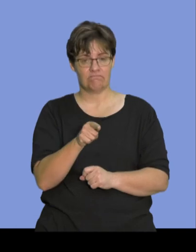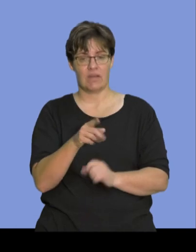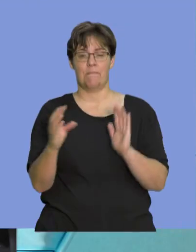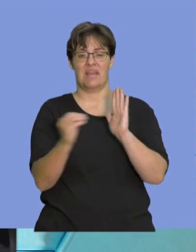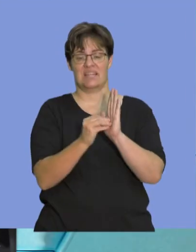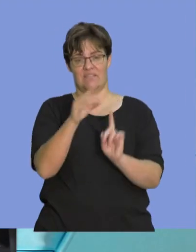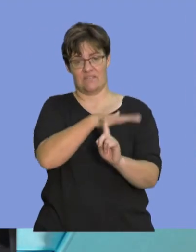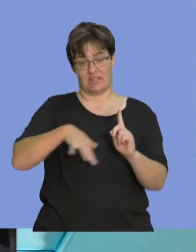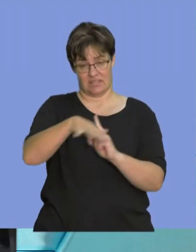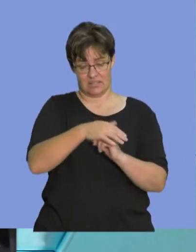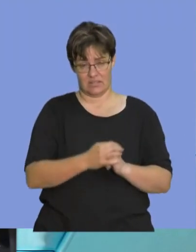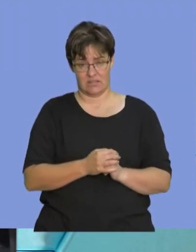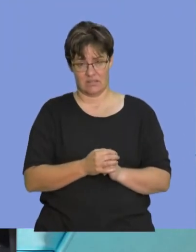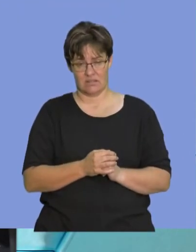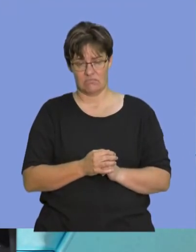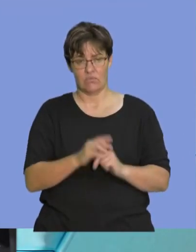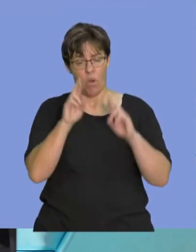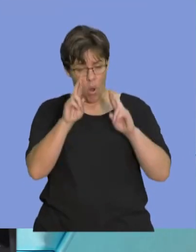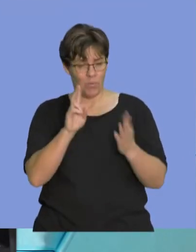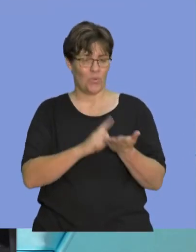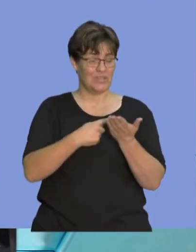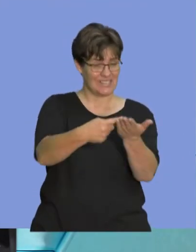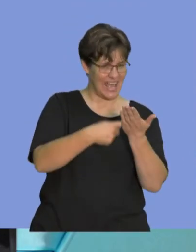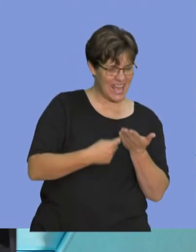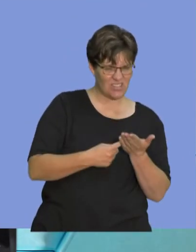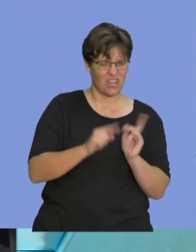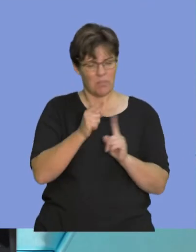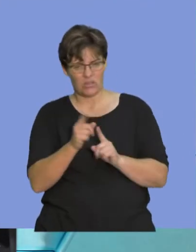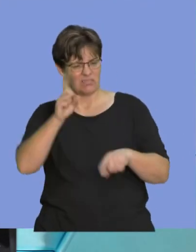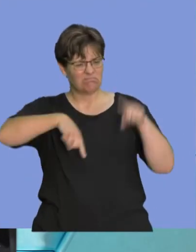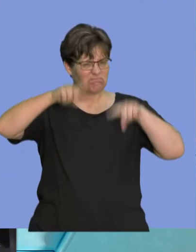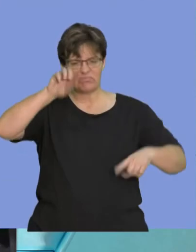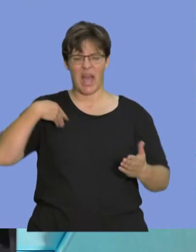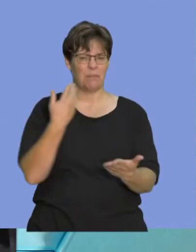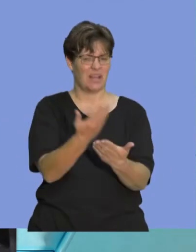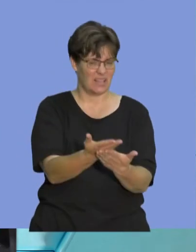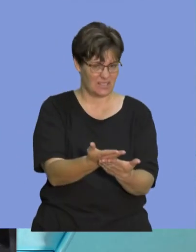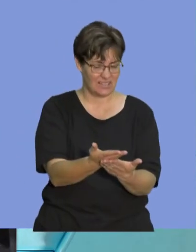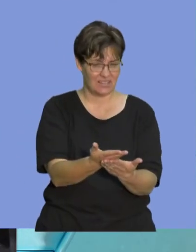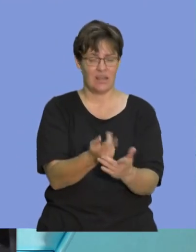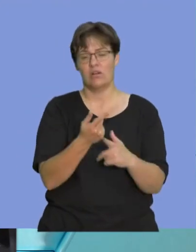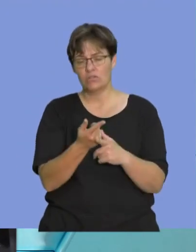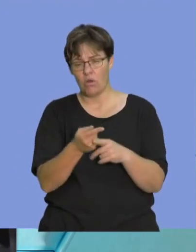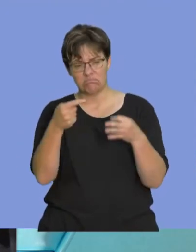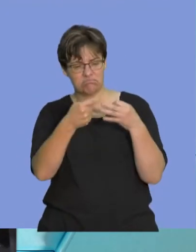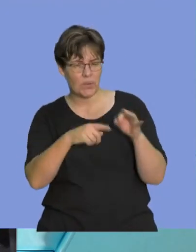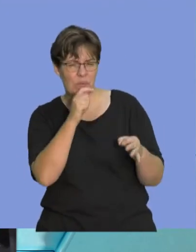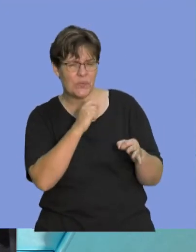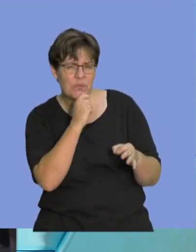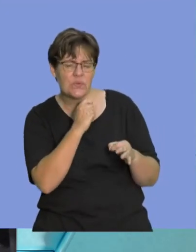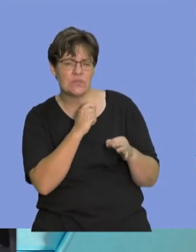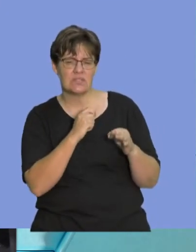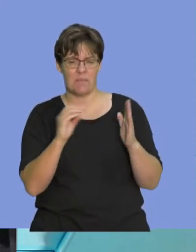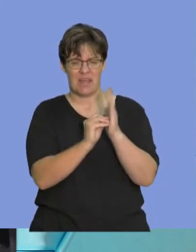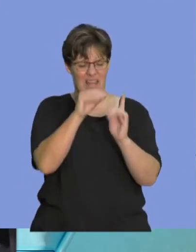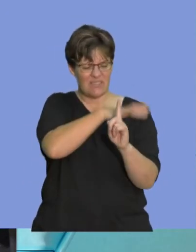terms of these magnetic fields. So hopefully these discussions that we took on the different applications, you know, think